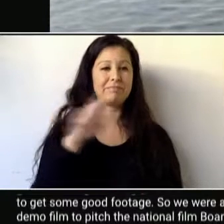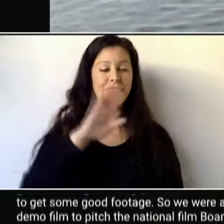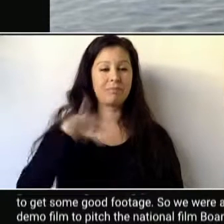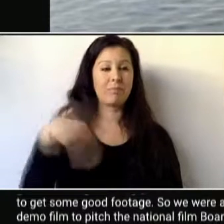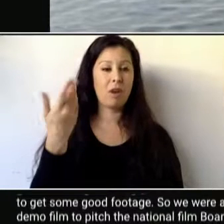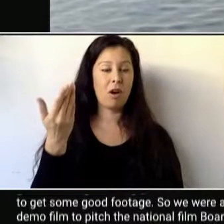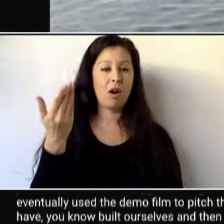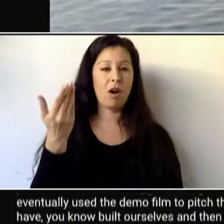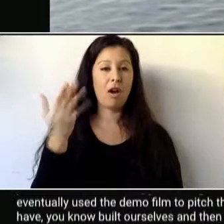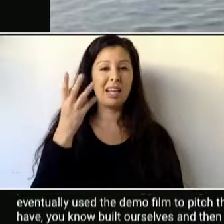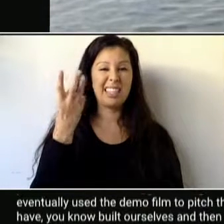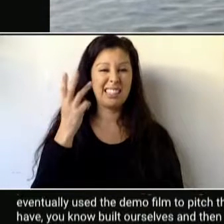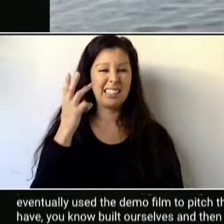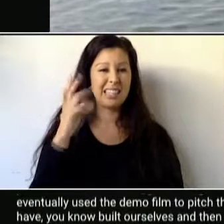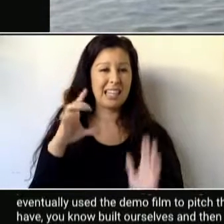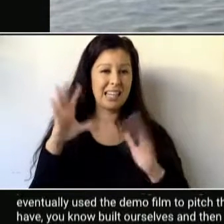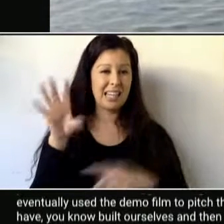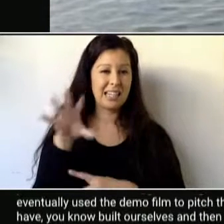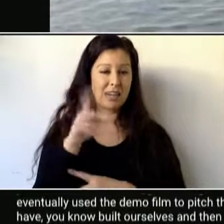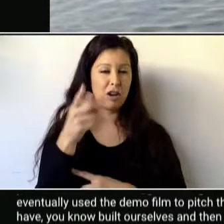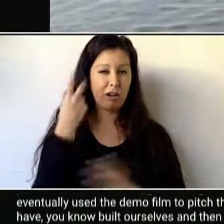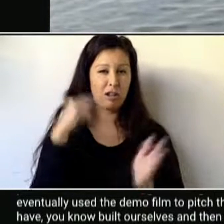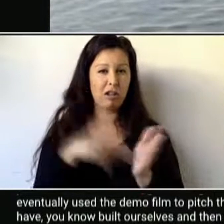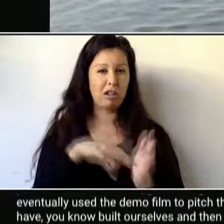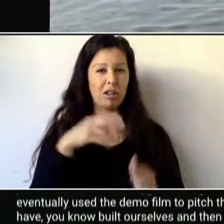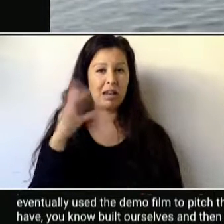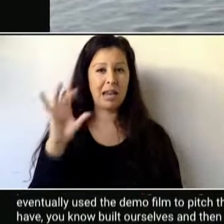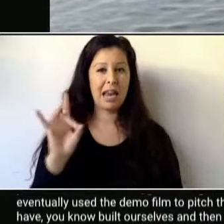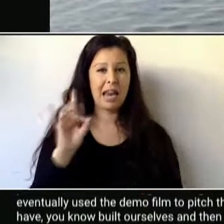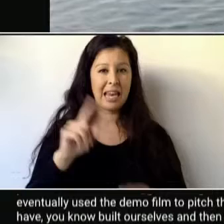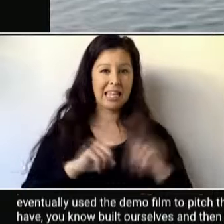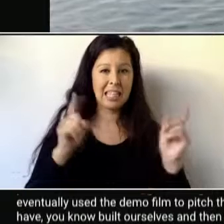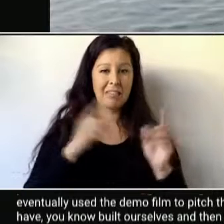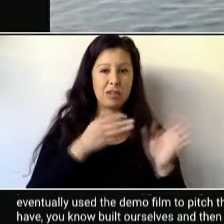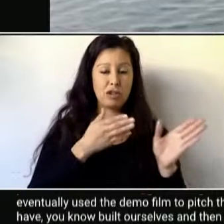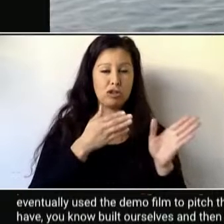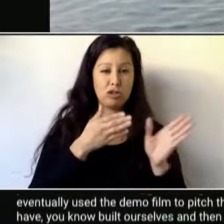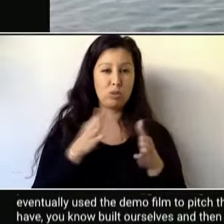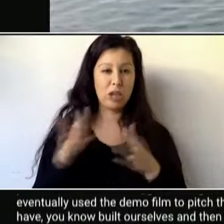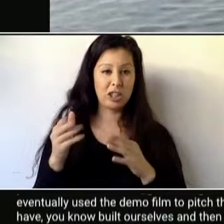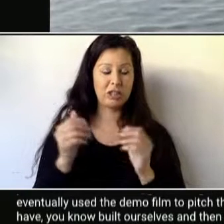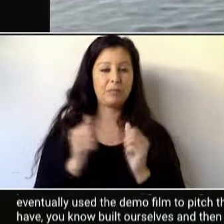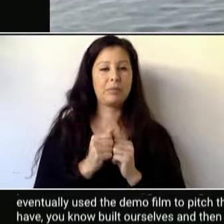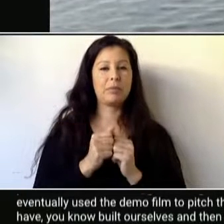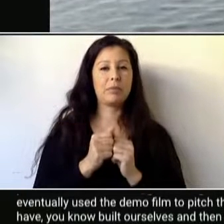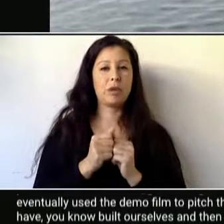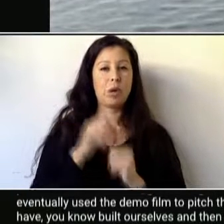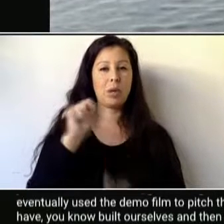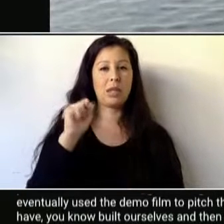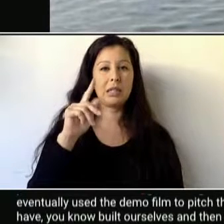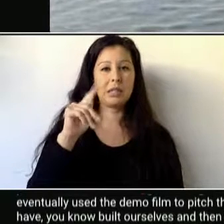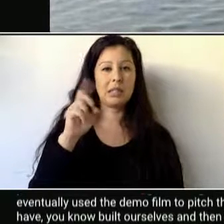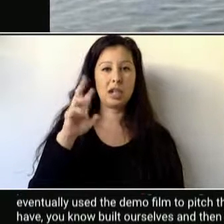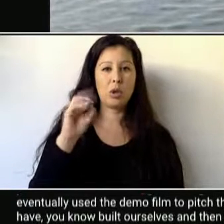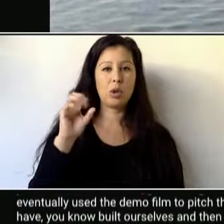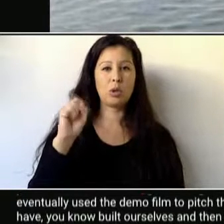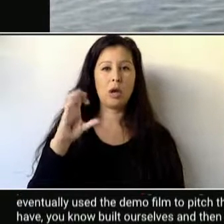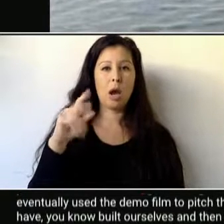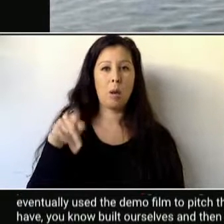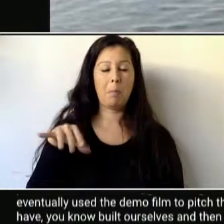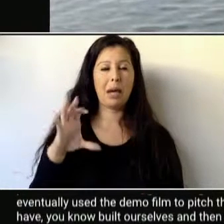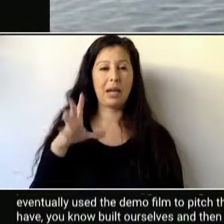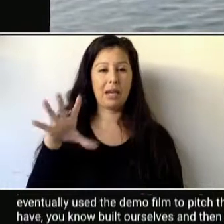the cameras, 16 cameras, so essentially it's looking in 8 different directions with stereoscopic. So